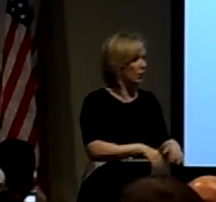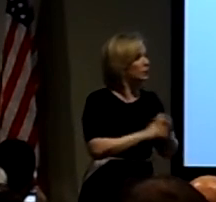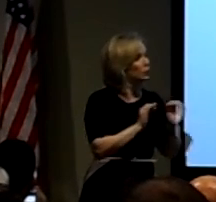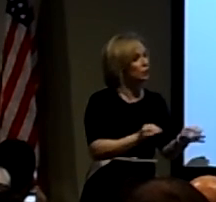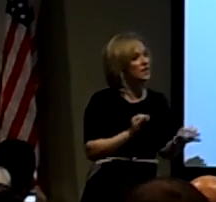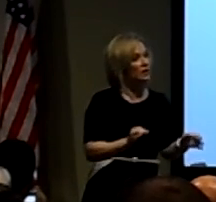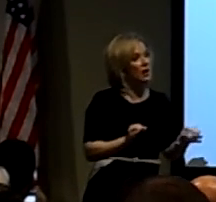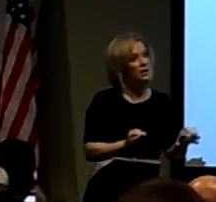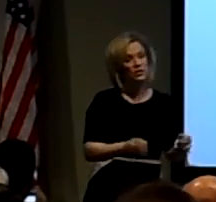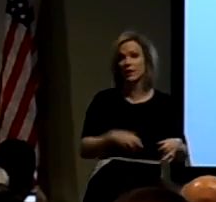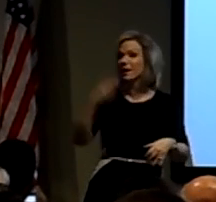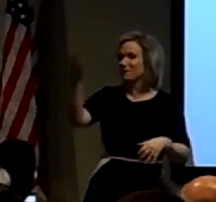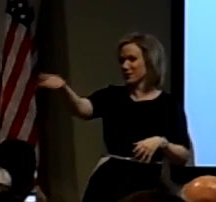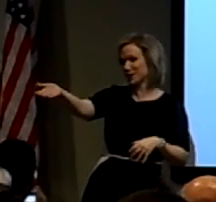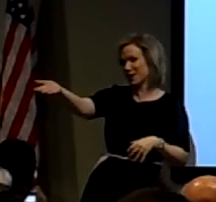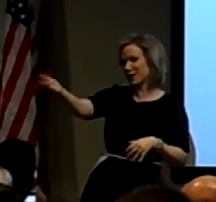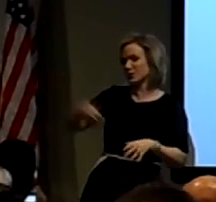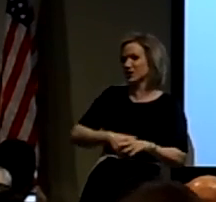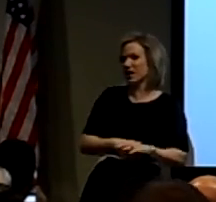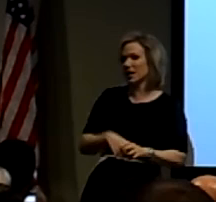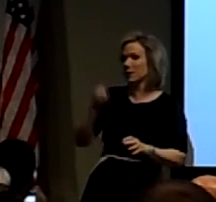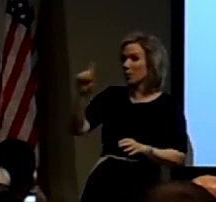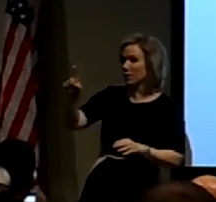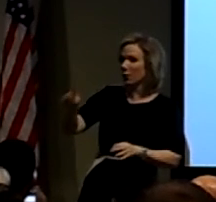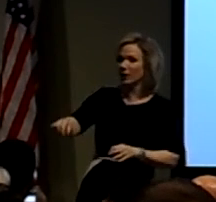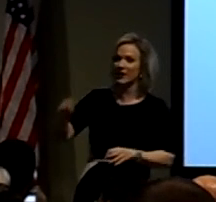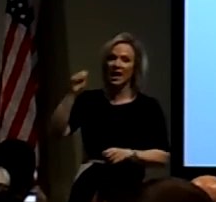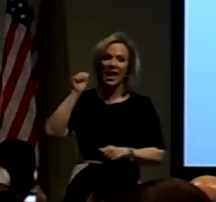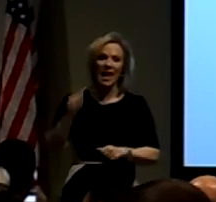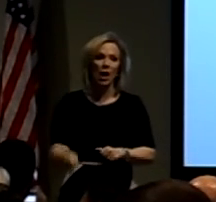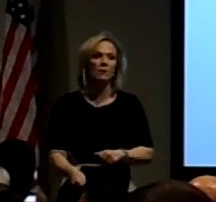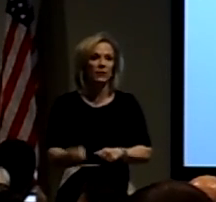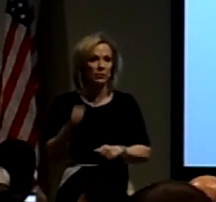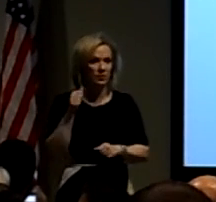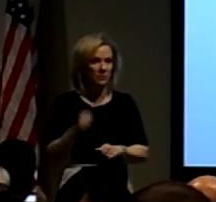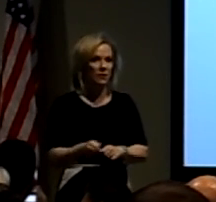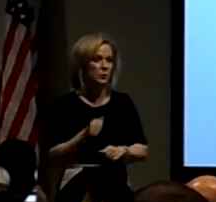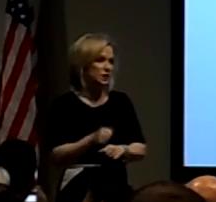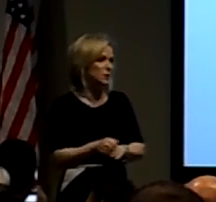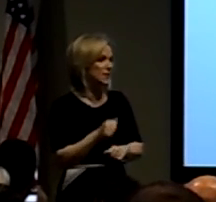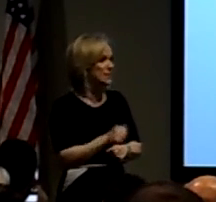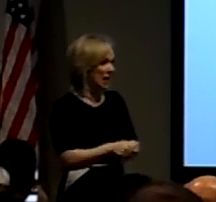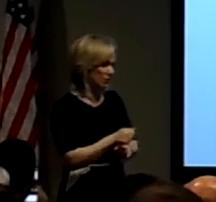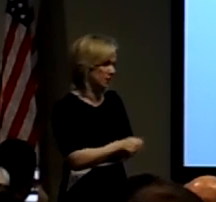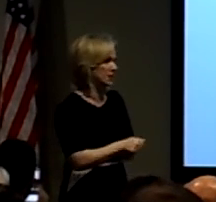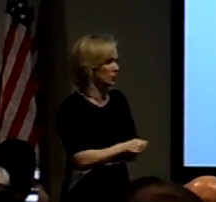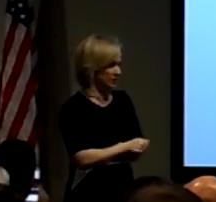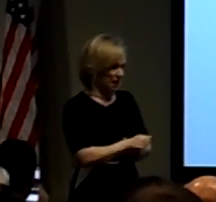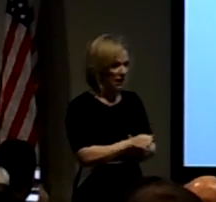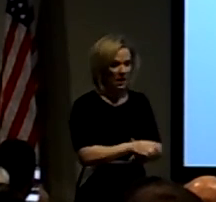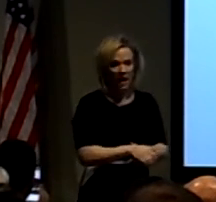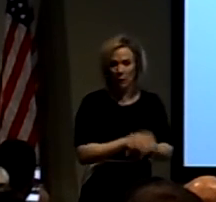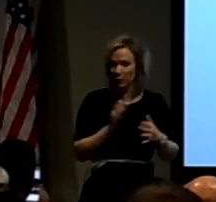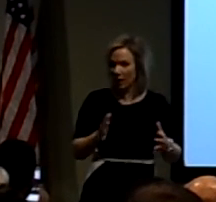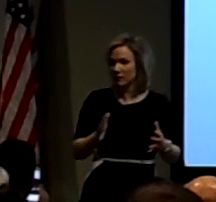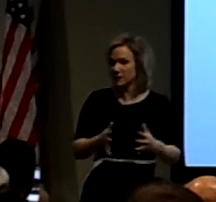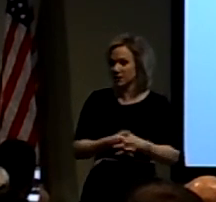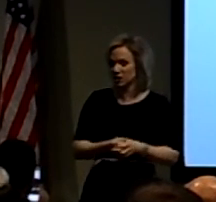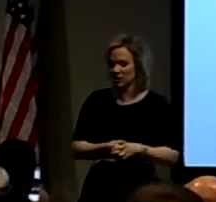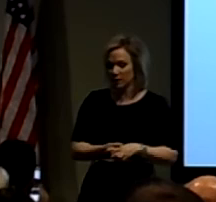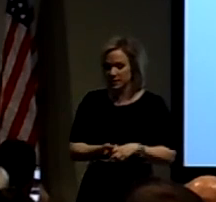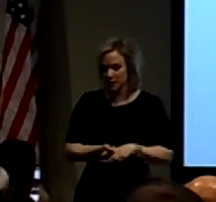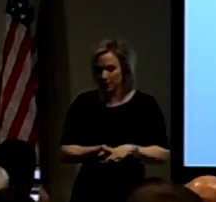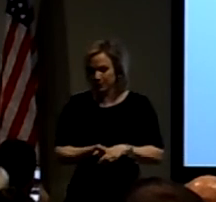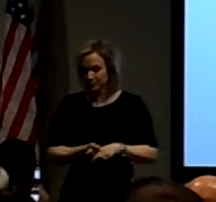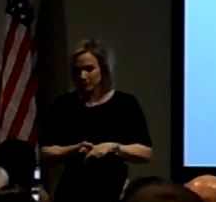will give you now. Improved technology. First in the country, Shannon, but more important, helpful for the folks using us every single day. We're proud